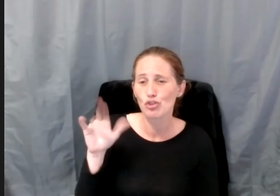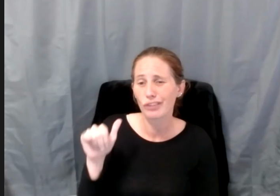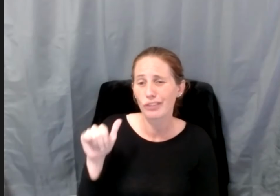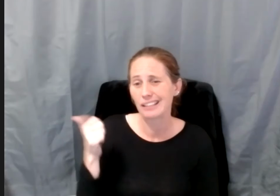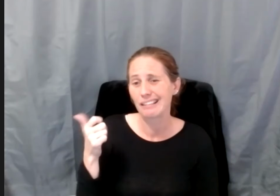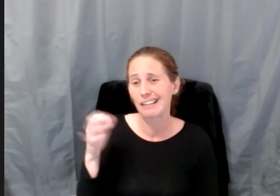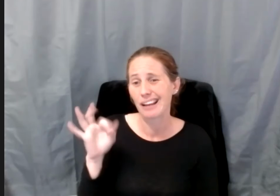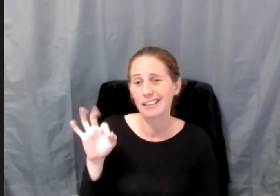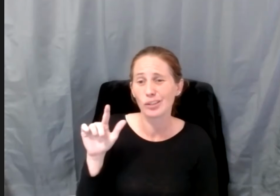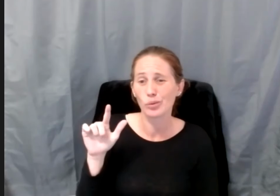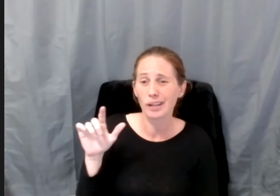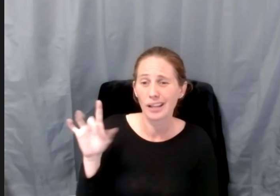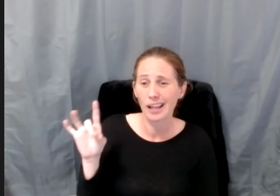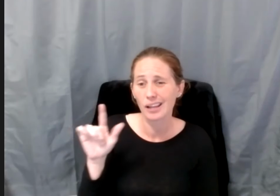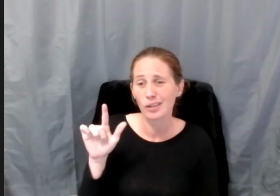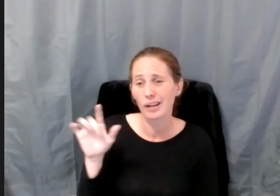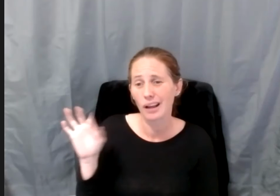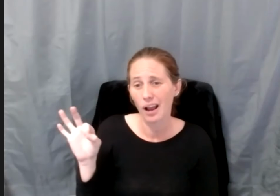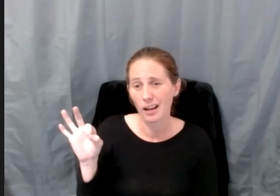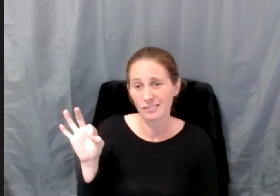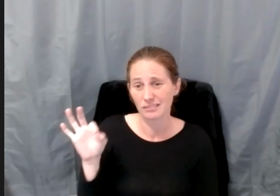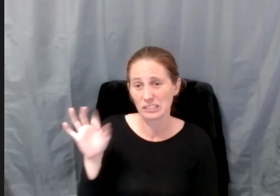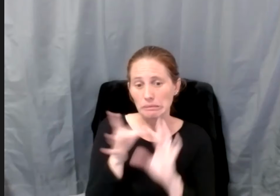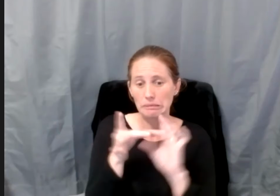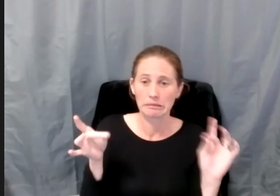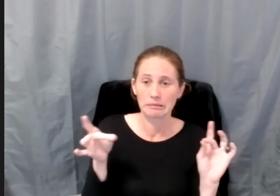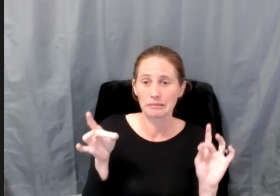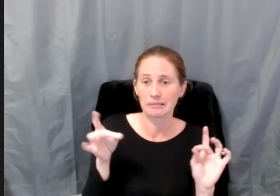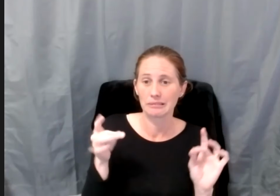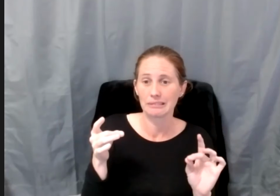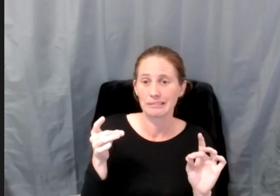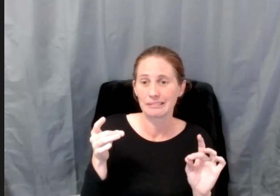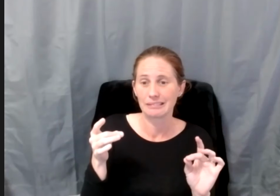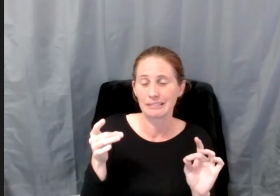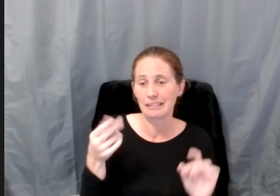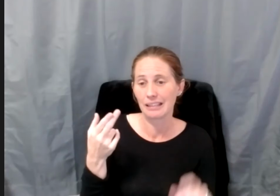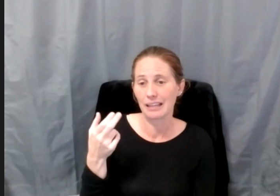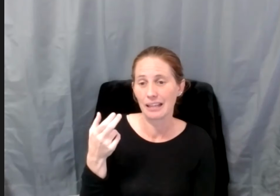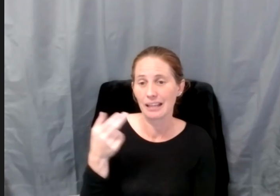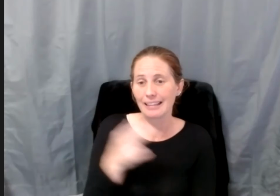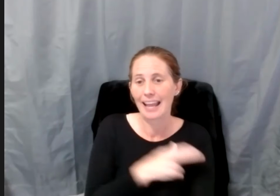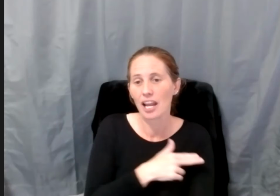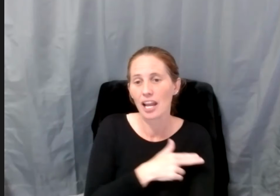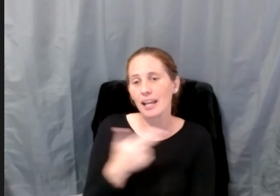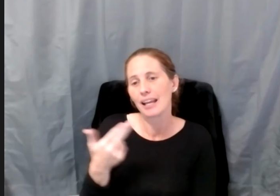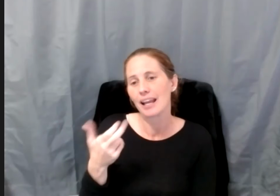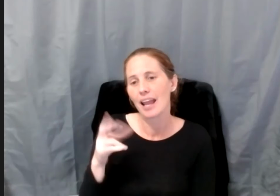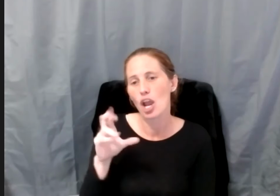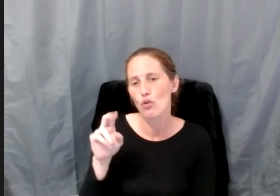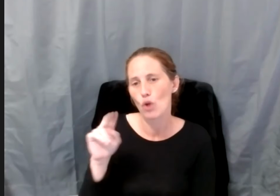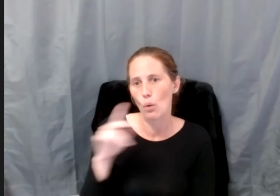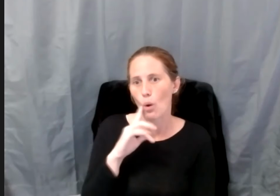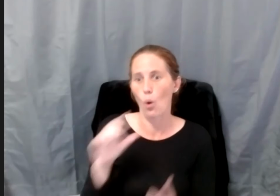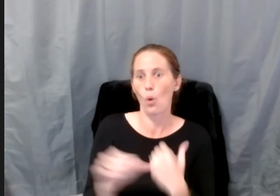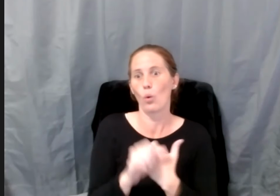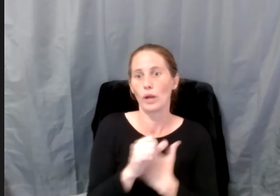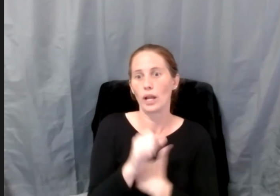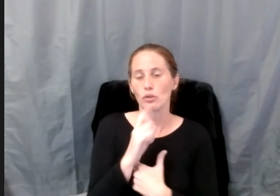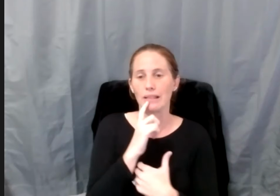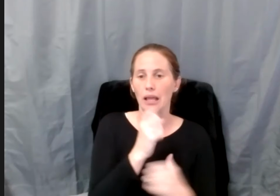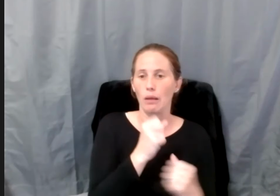when we decide to say opium is, heroin is a very damaging thing. And we schedule marijuana